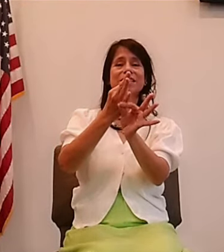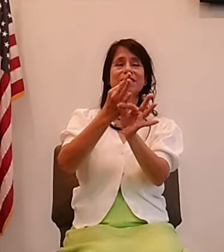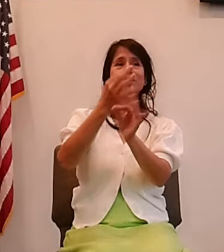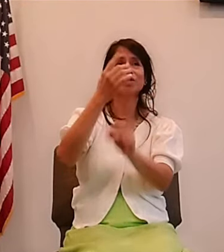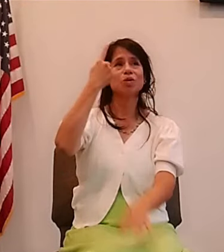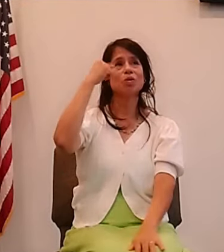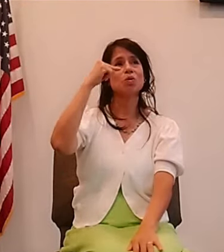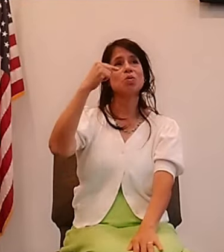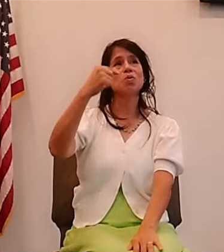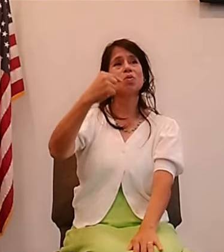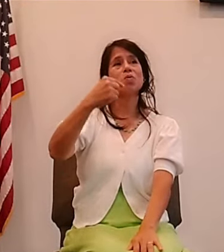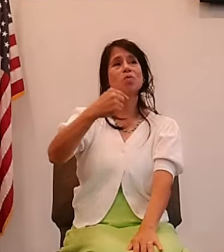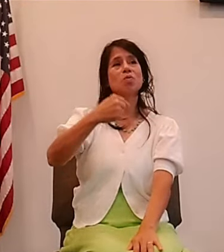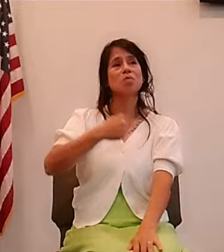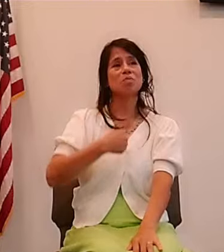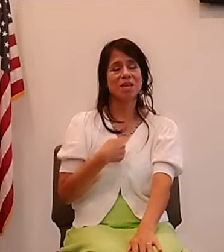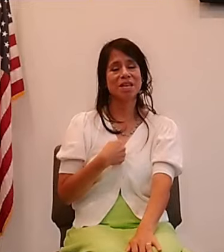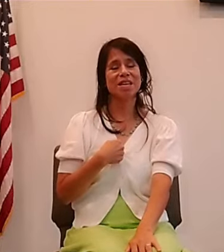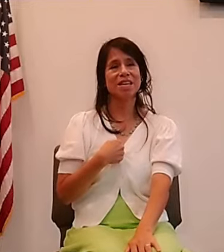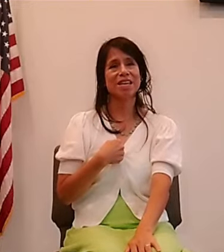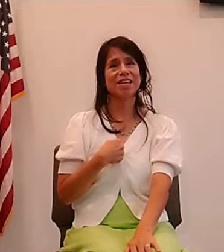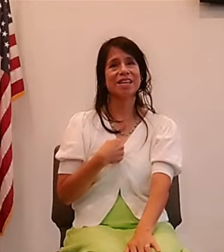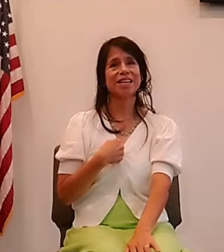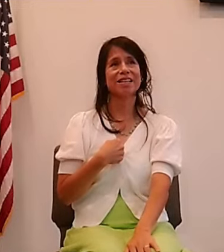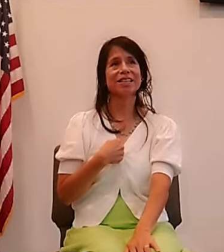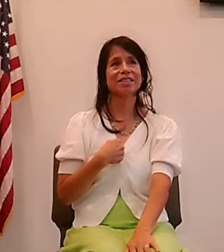faithfulness to me.